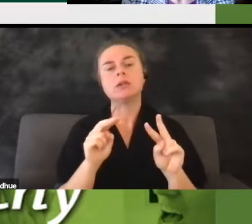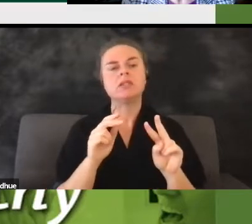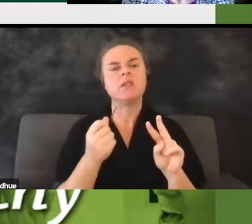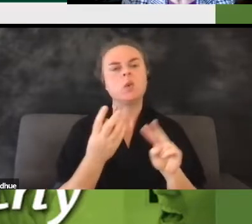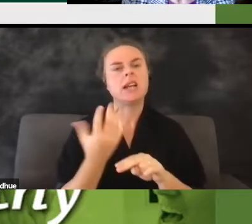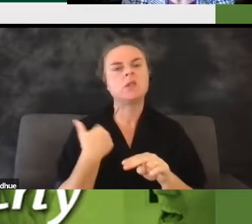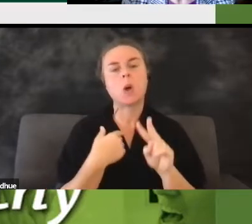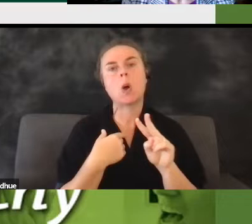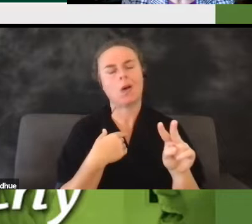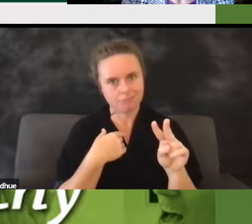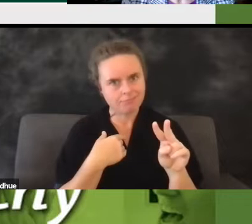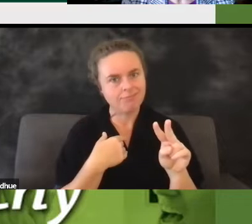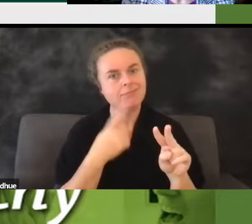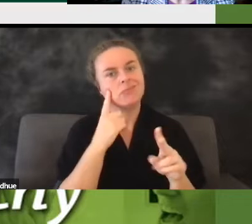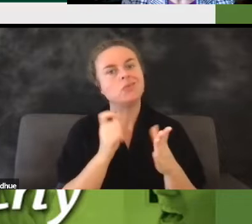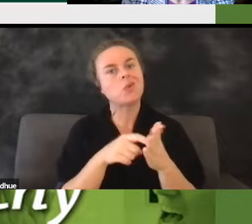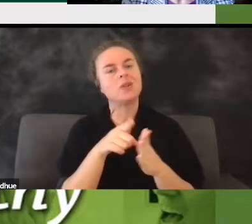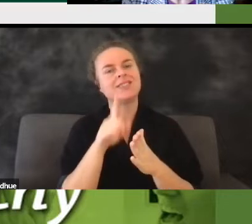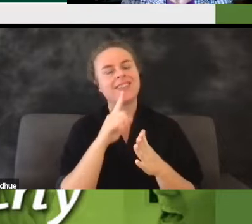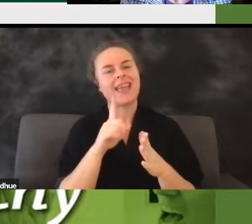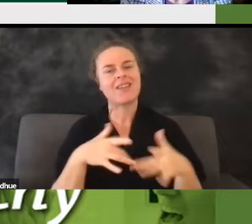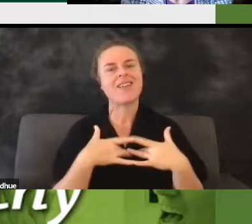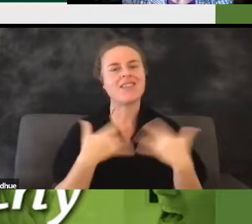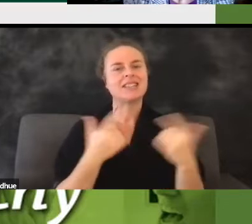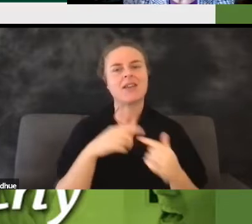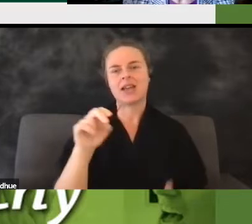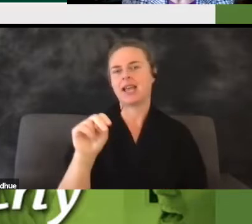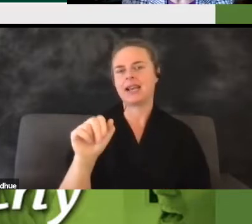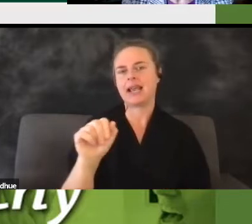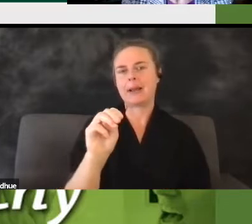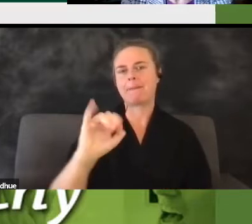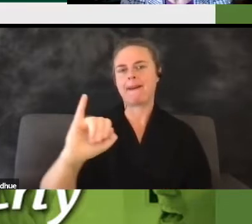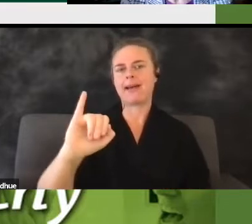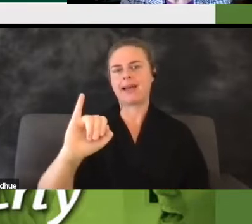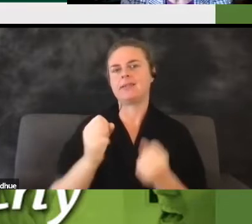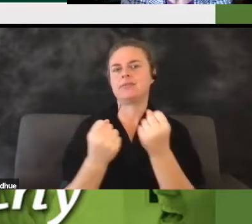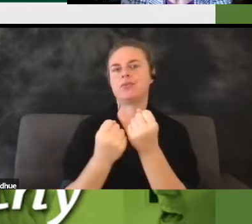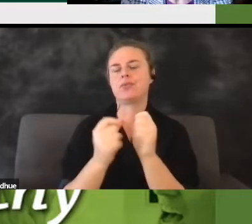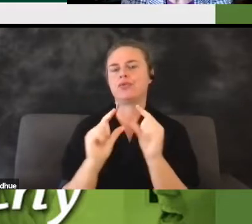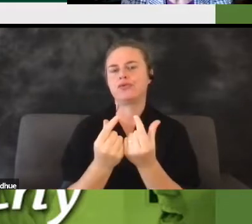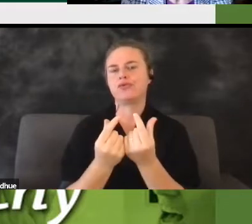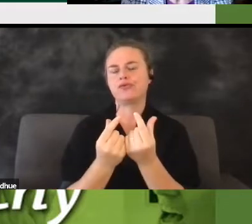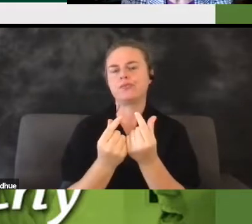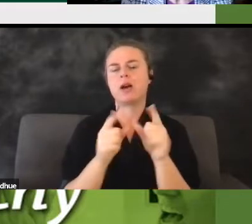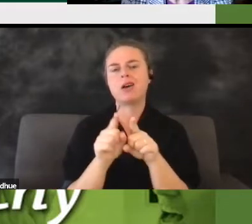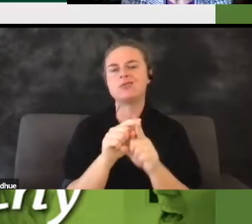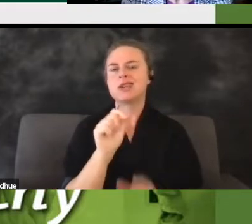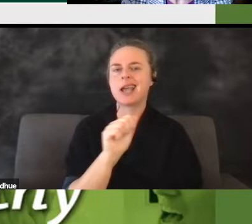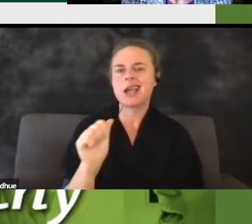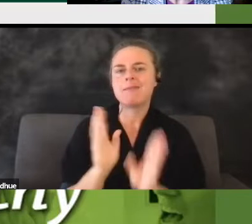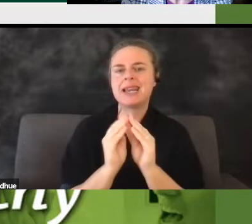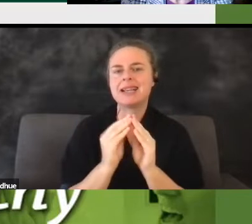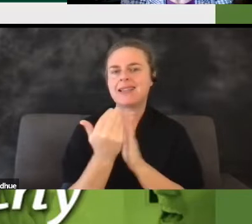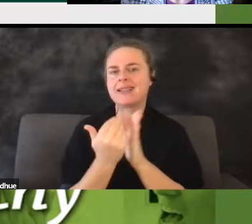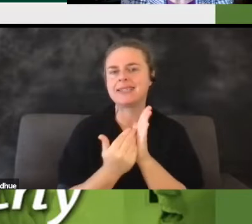they had the event of the NAMI support group, which just met this week. They also have AA meetings, and